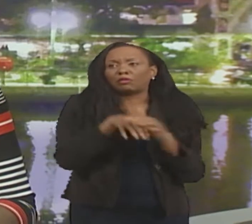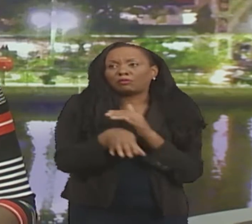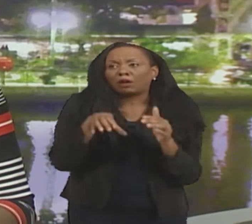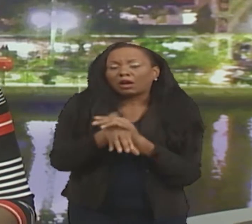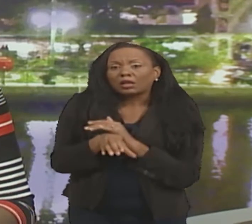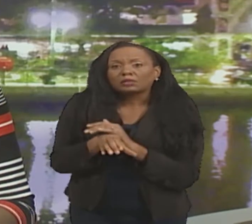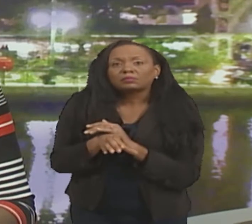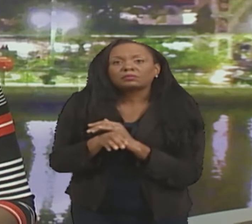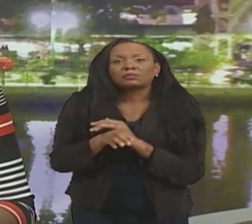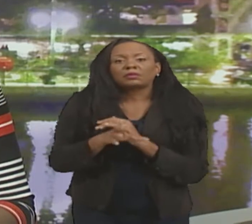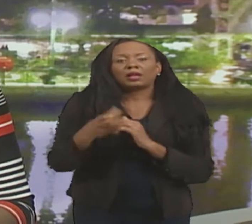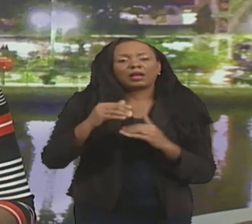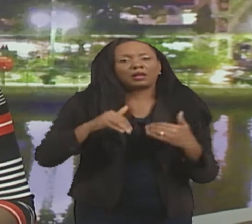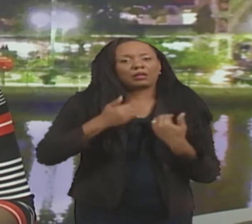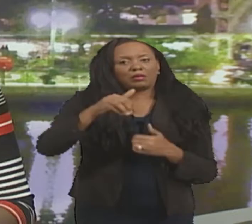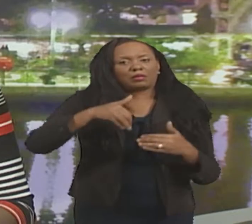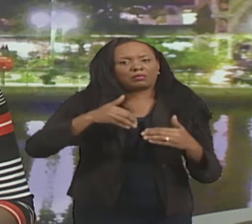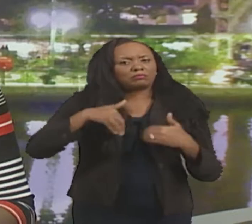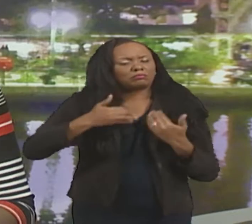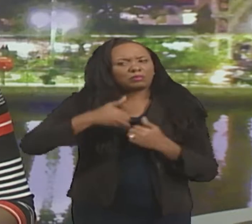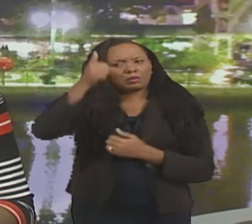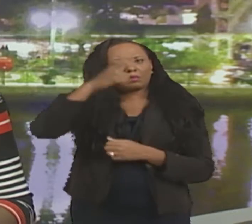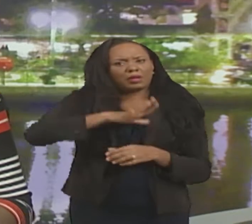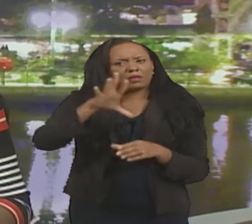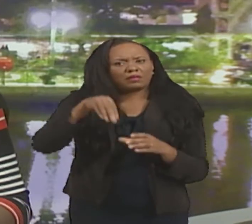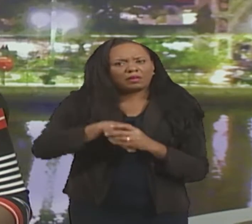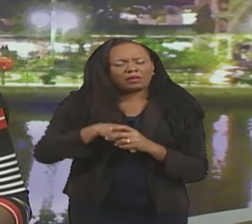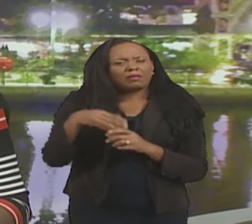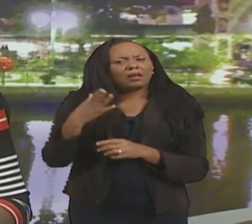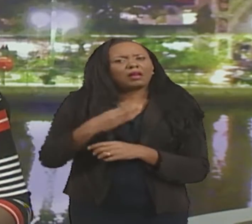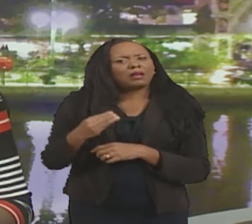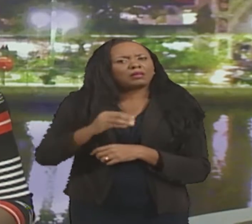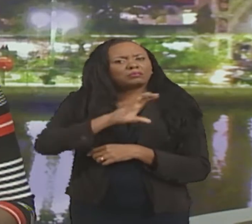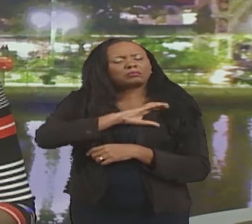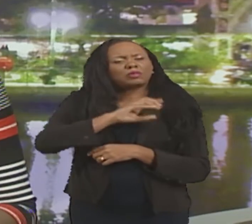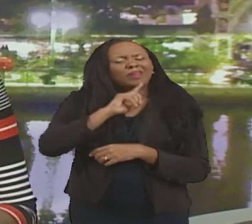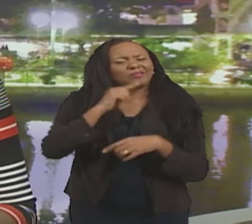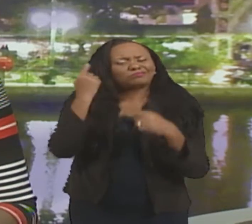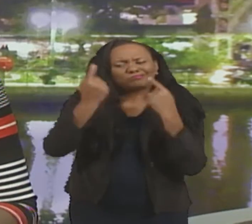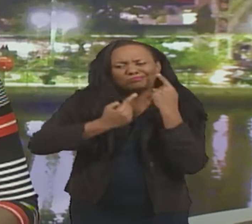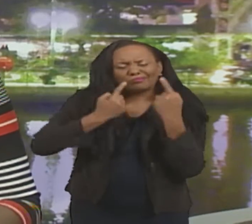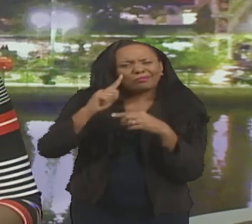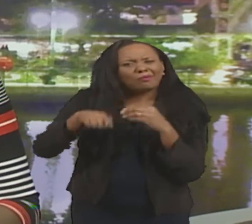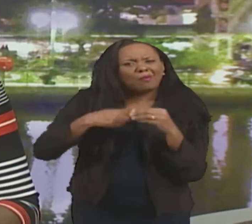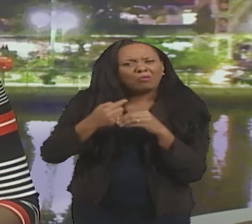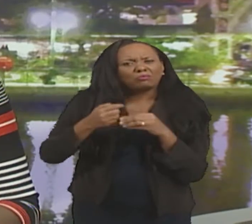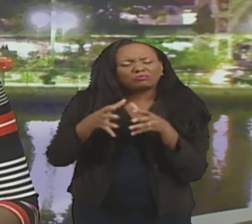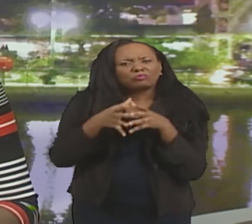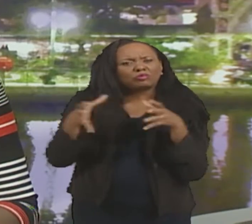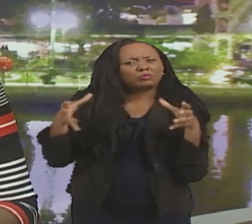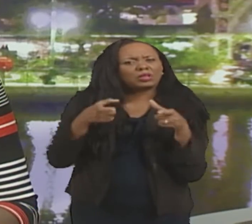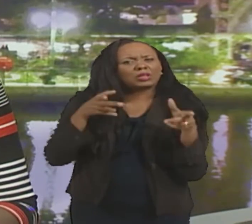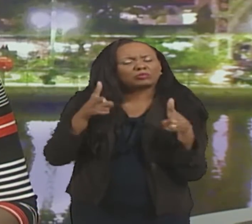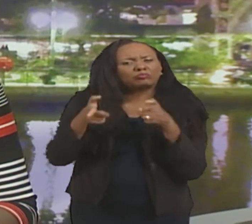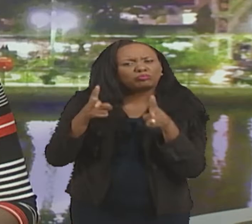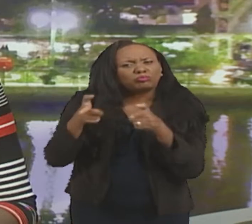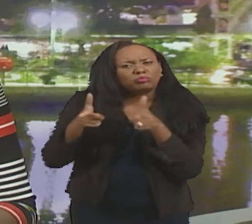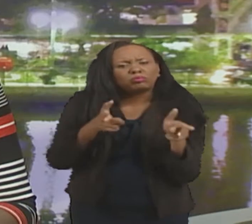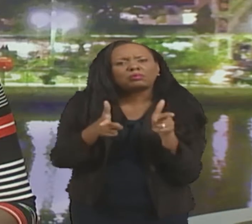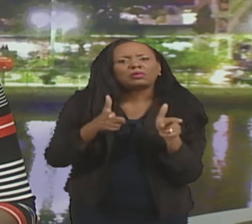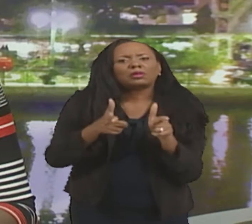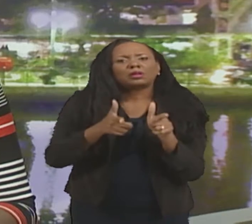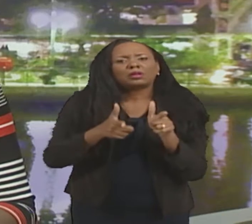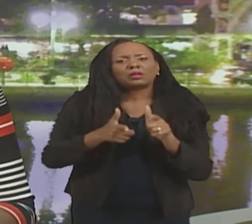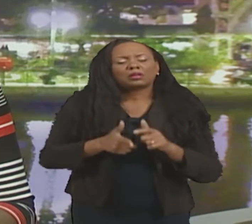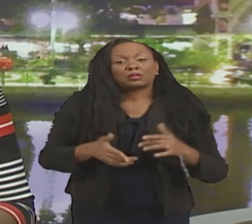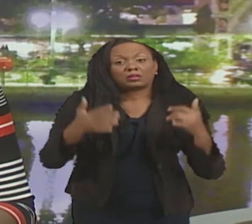by young men is causing some concern for the top brass of the Royal Barbados Police Force. Acting Commissioner Erwin Boyce says the